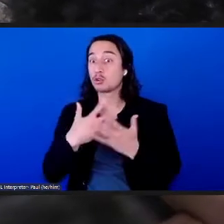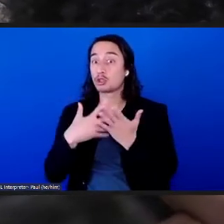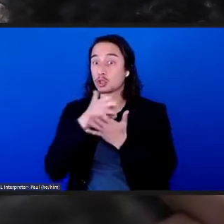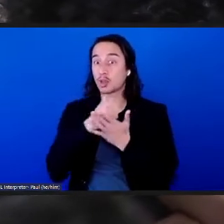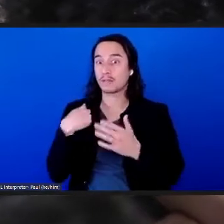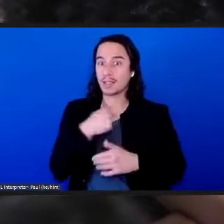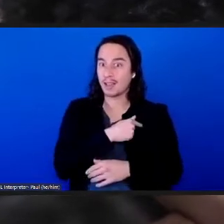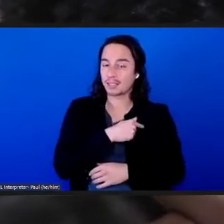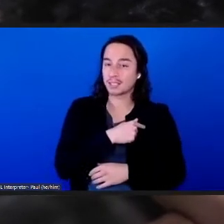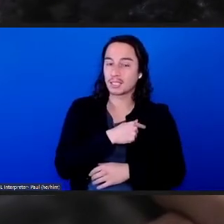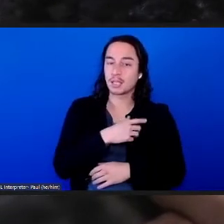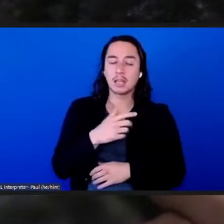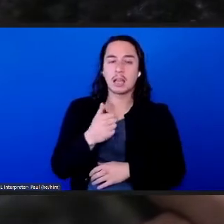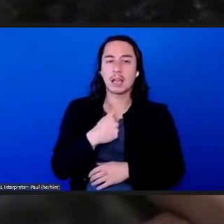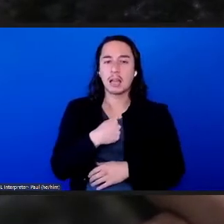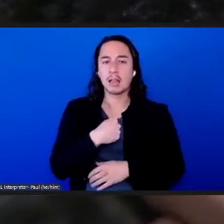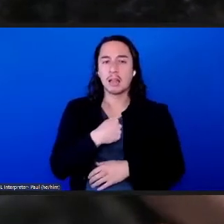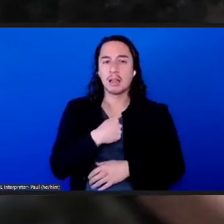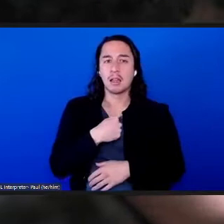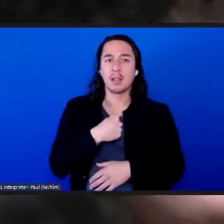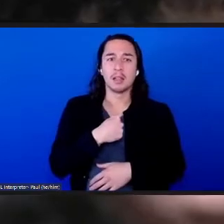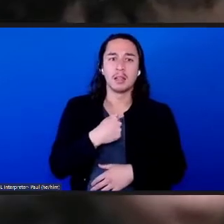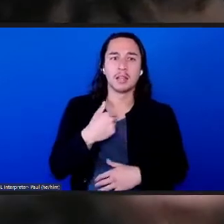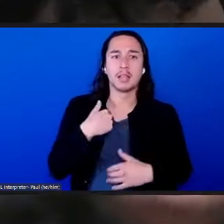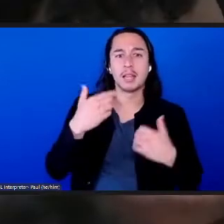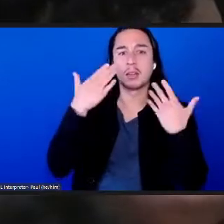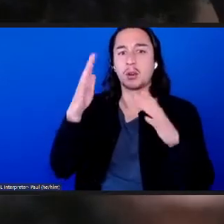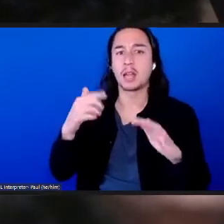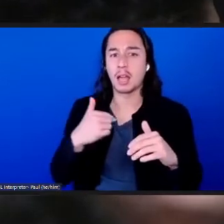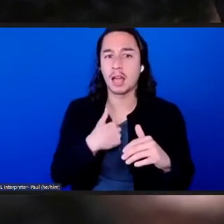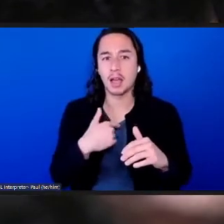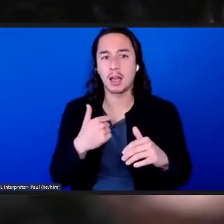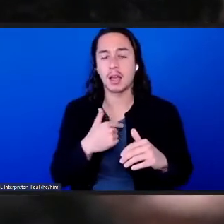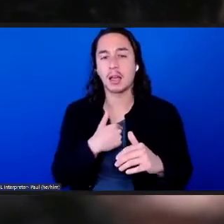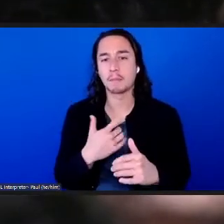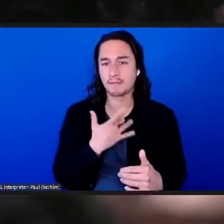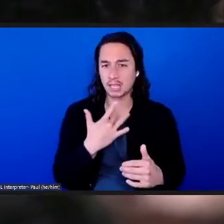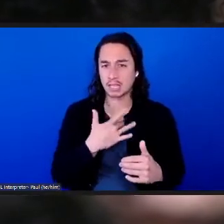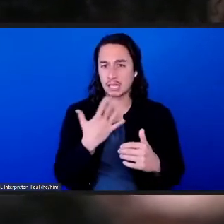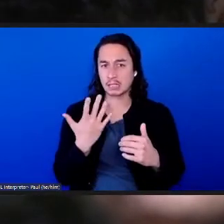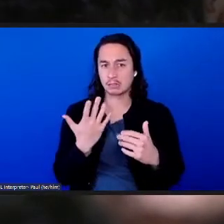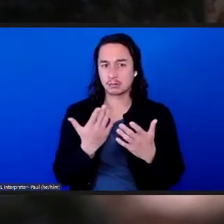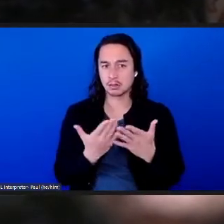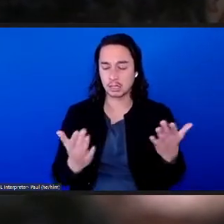like getting a, I don't know. It's making me feel things.